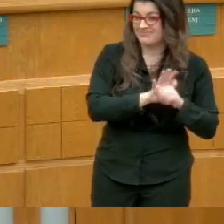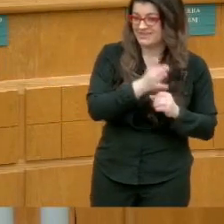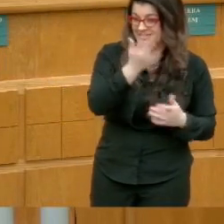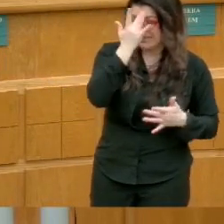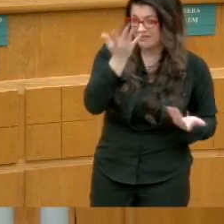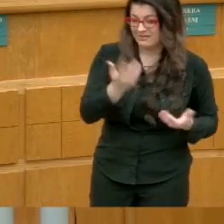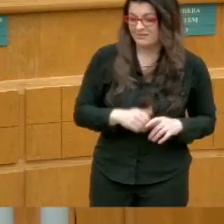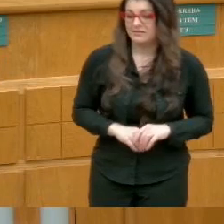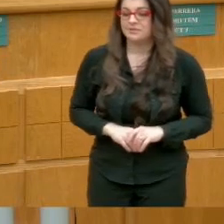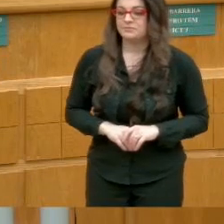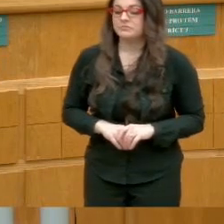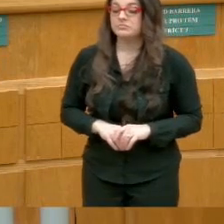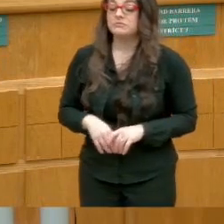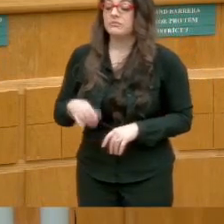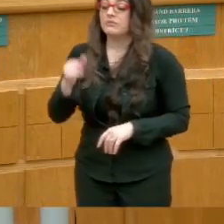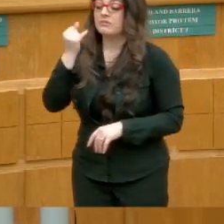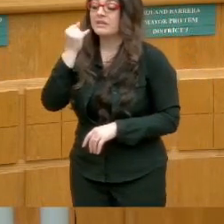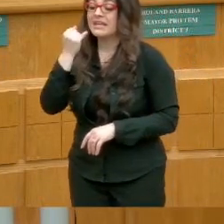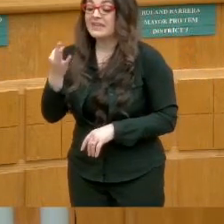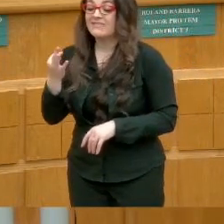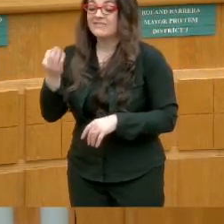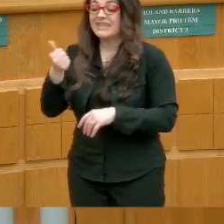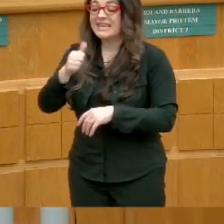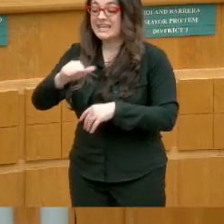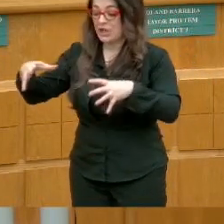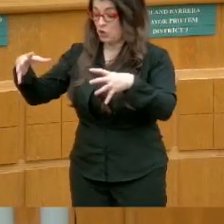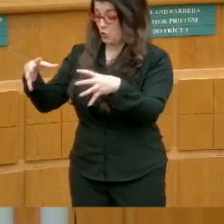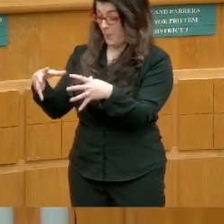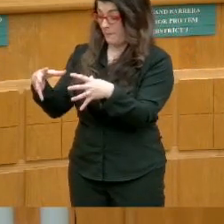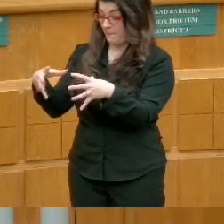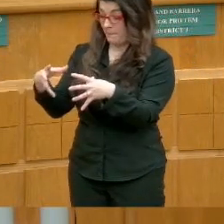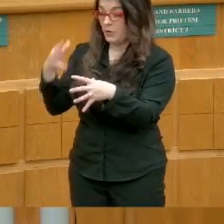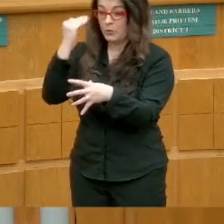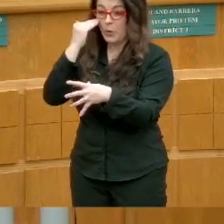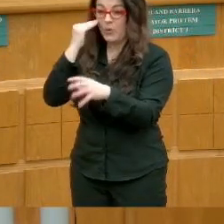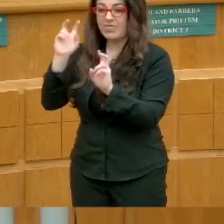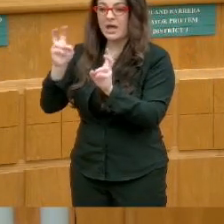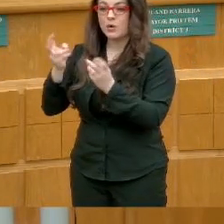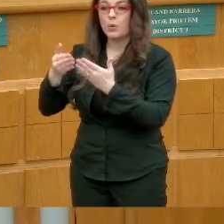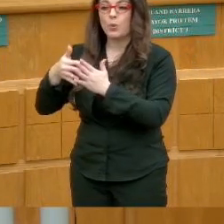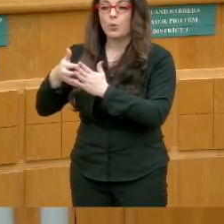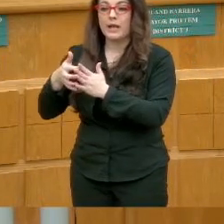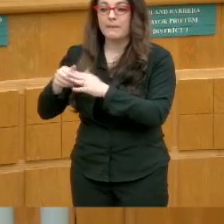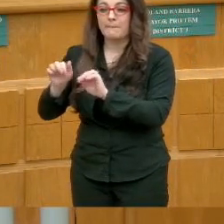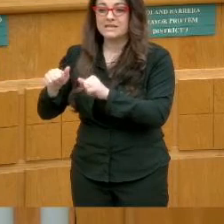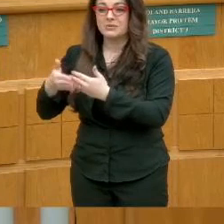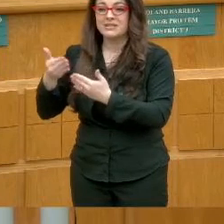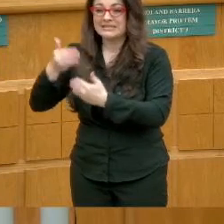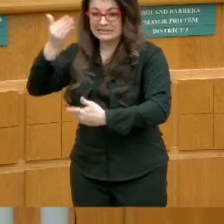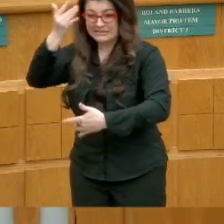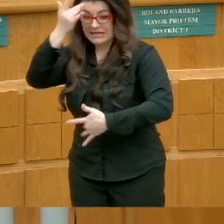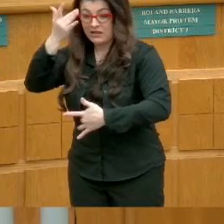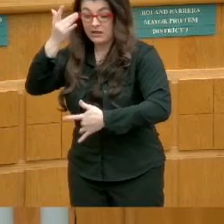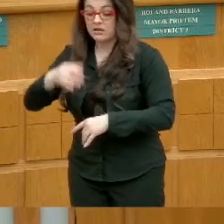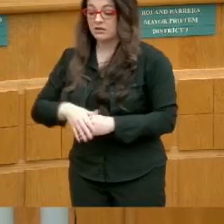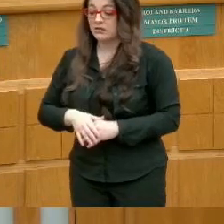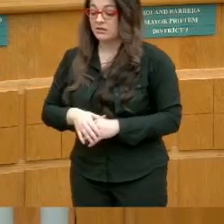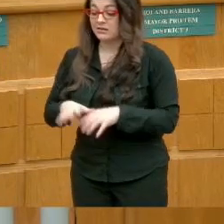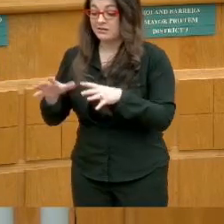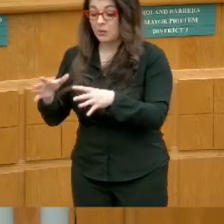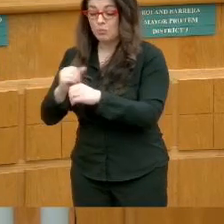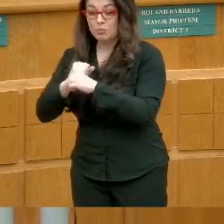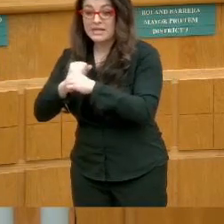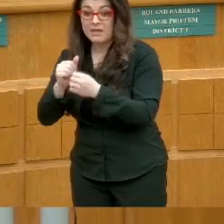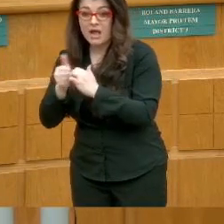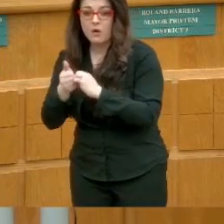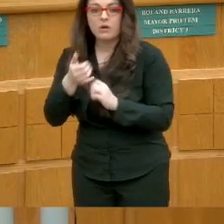about. If you are even mildly ill, stay at home. Do not go to work. Do not